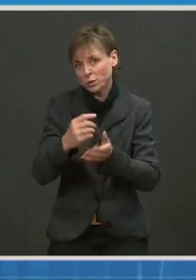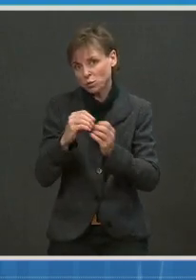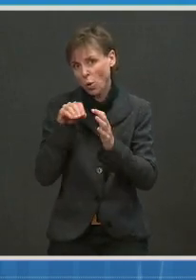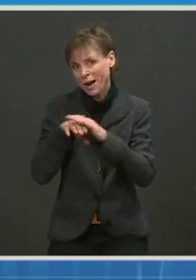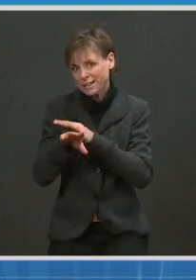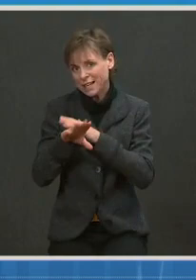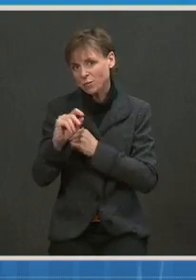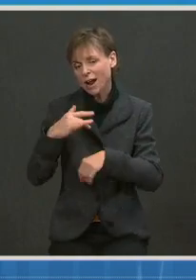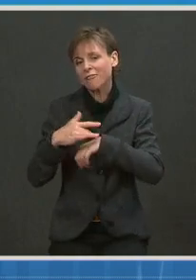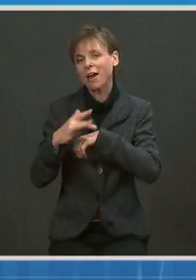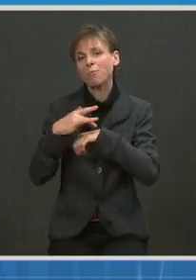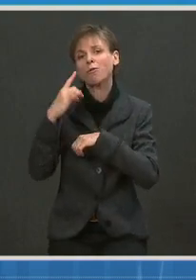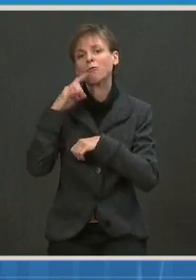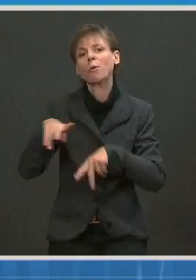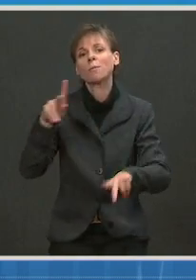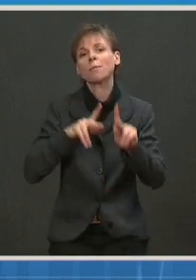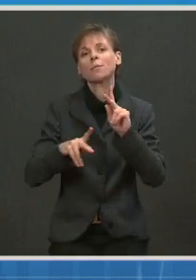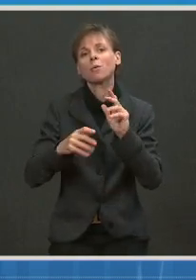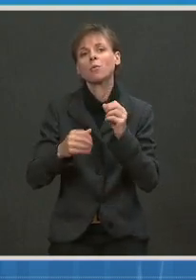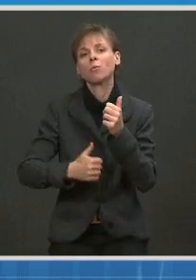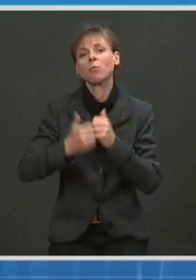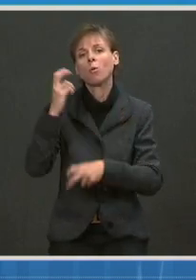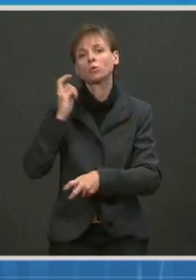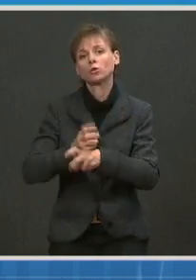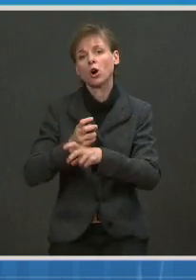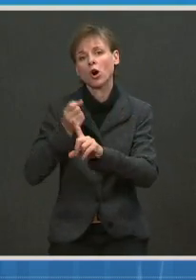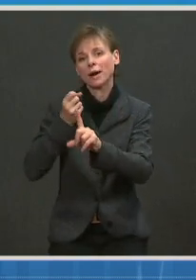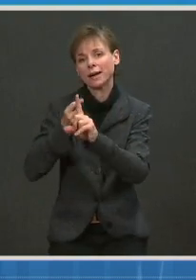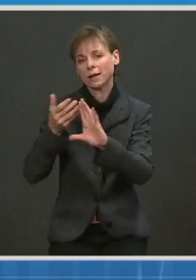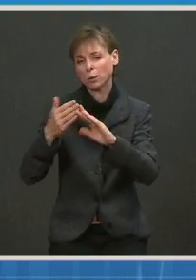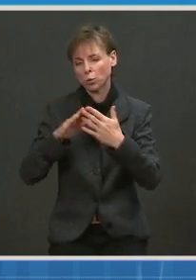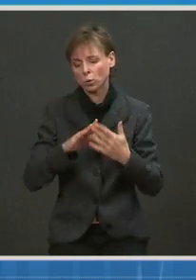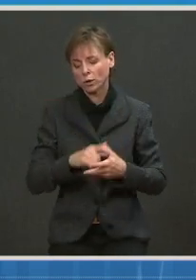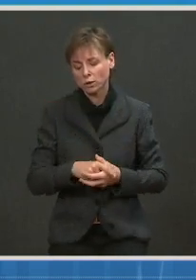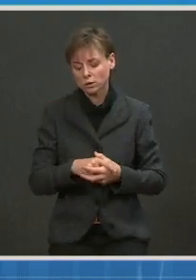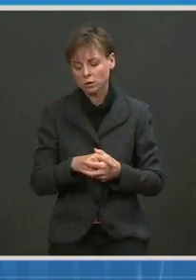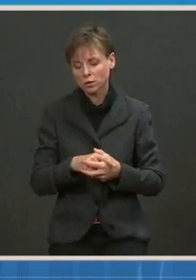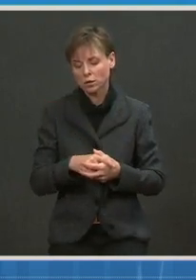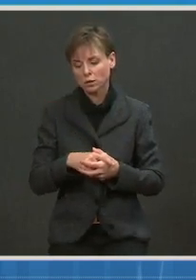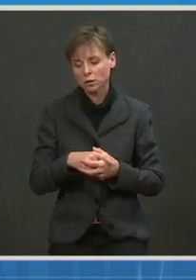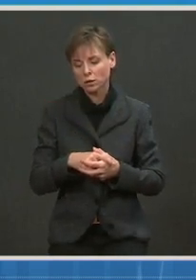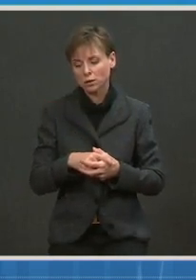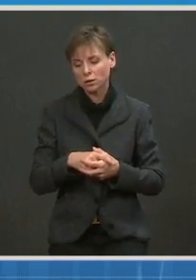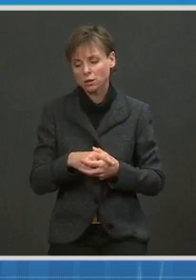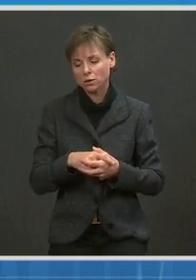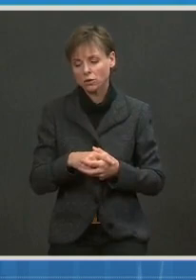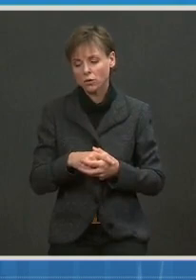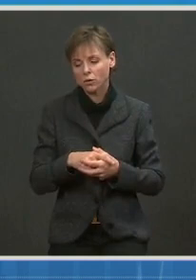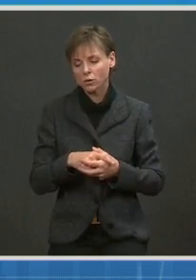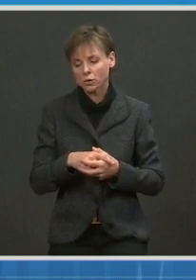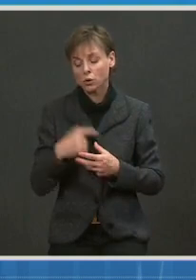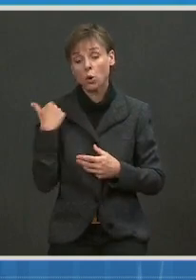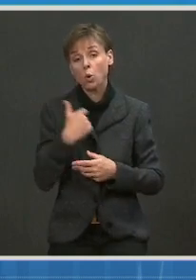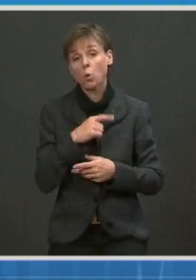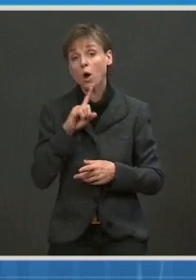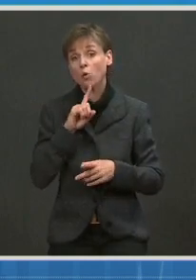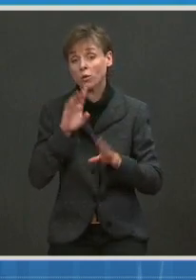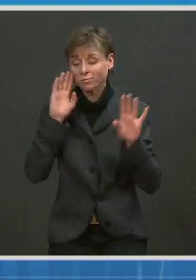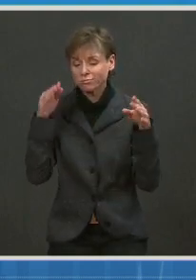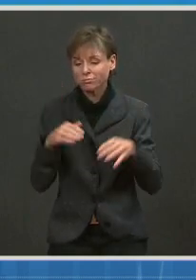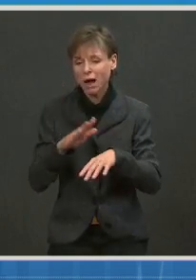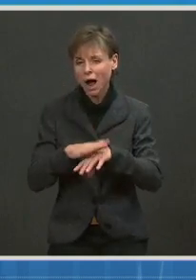those in the hardest hit, highest risk communities. We are working to improve access to one specific class of therapies, the